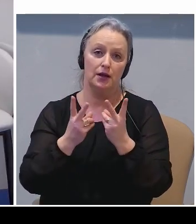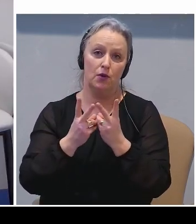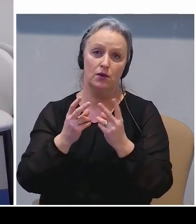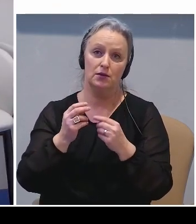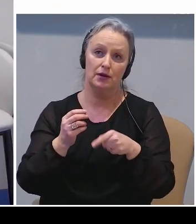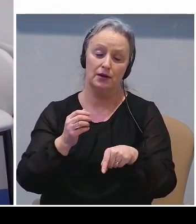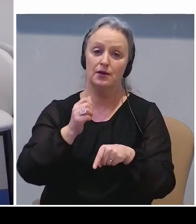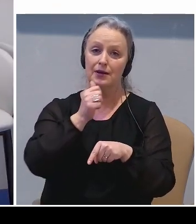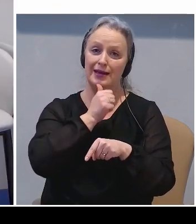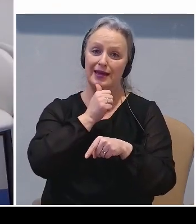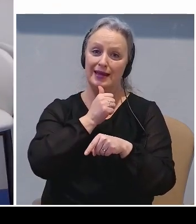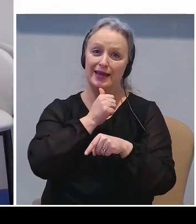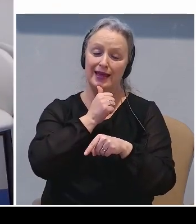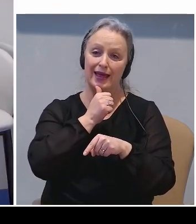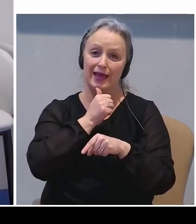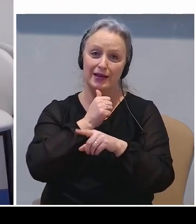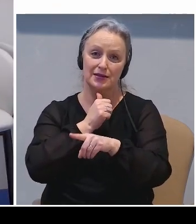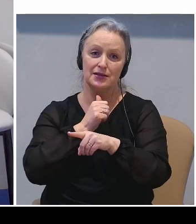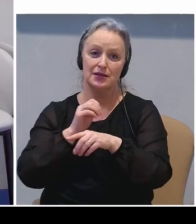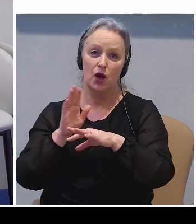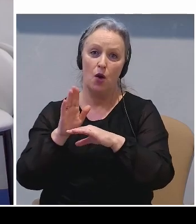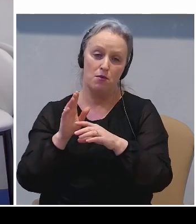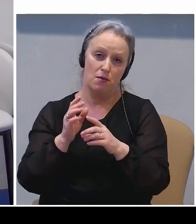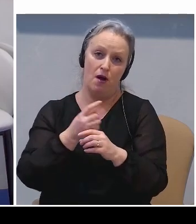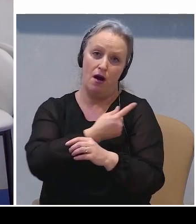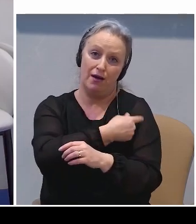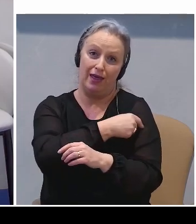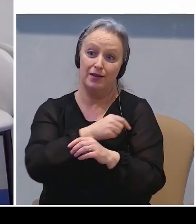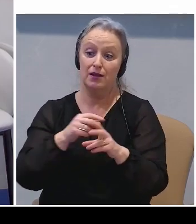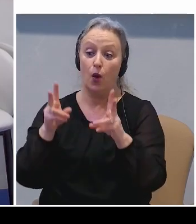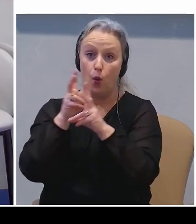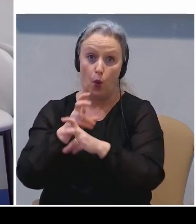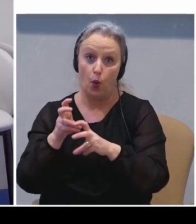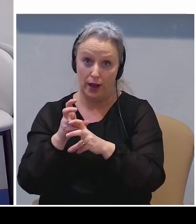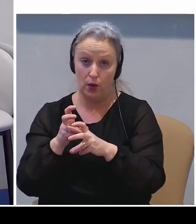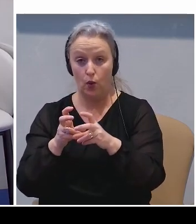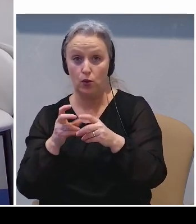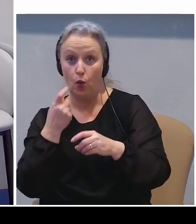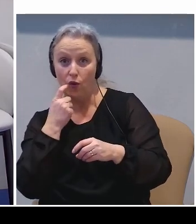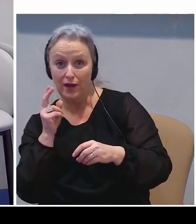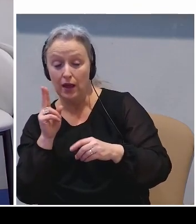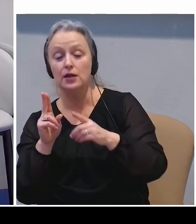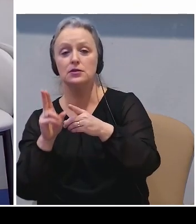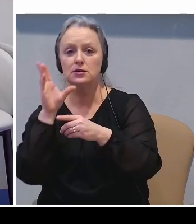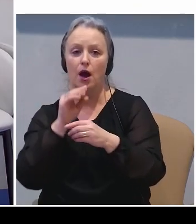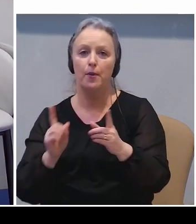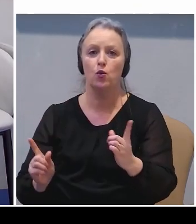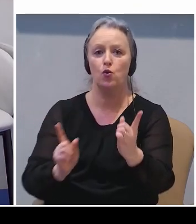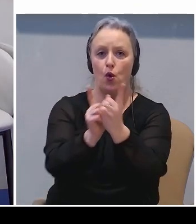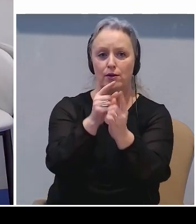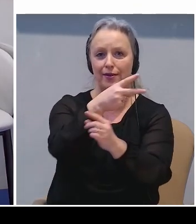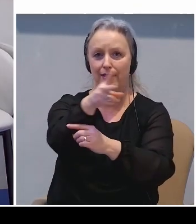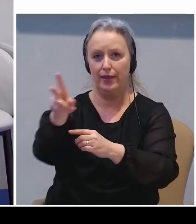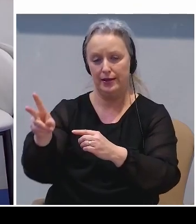Altogether, they make more than 120 clinical trial units to support the setup of the trials. This is the map of